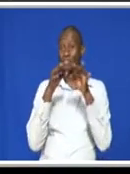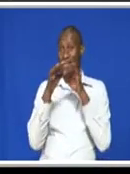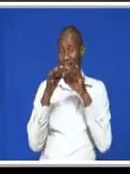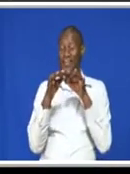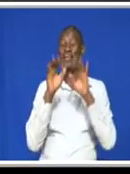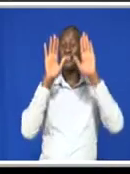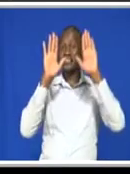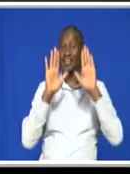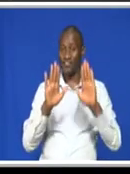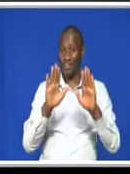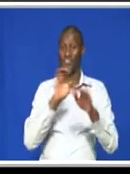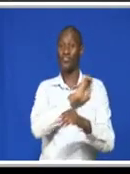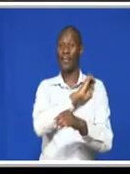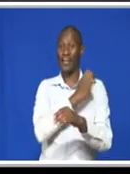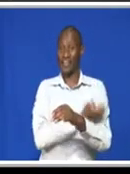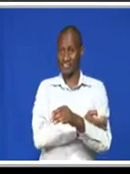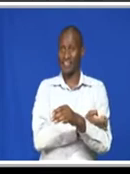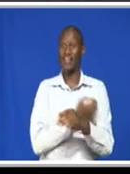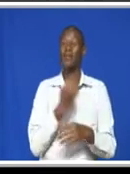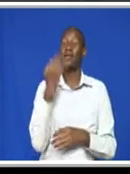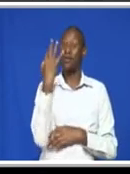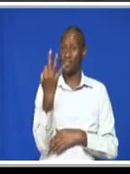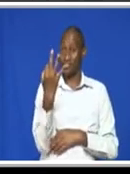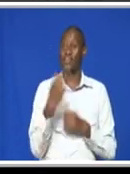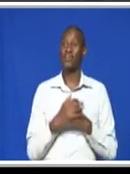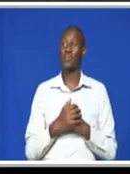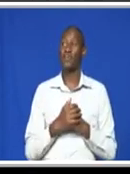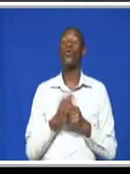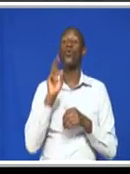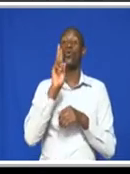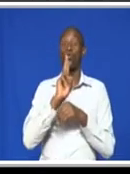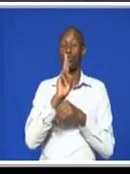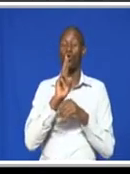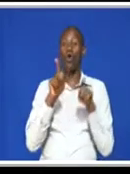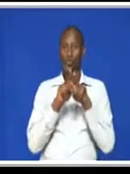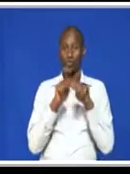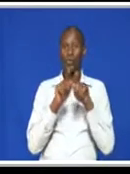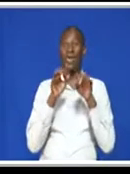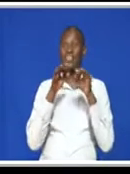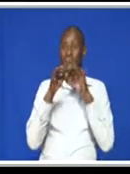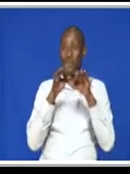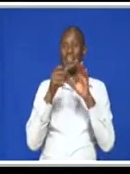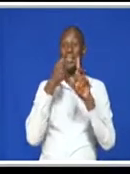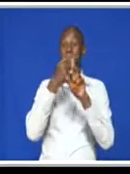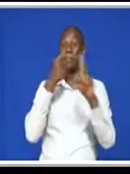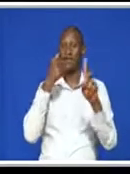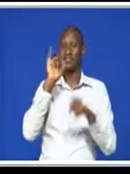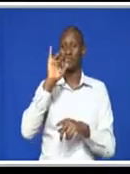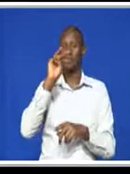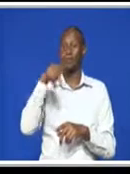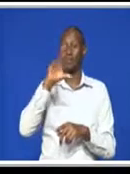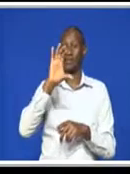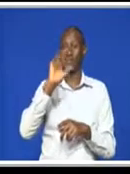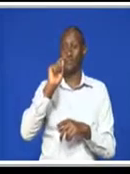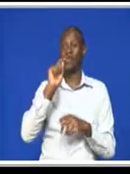the significance of energy. Number 3, we should be able to explain the impact of the energy crisis